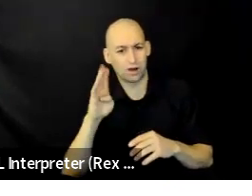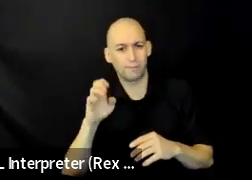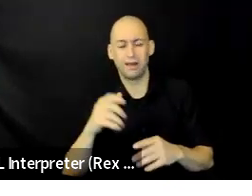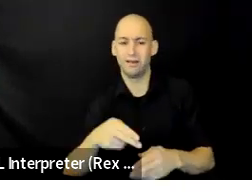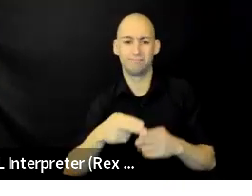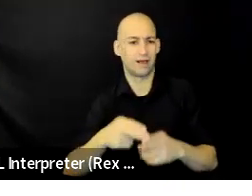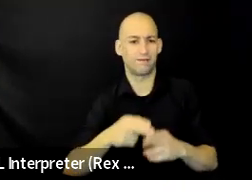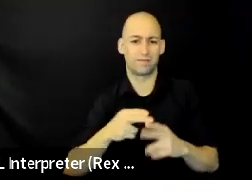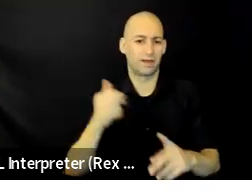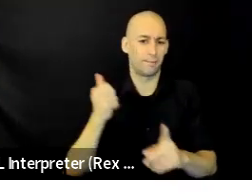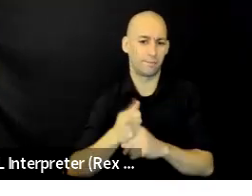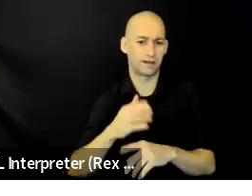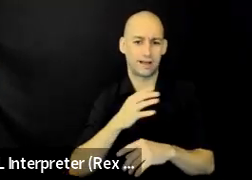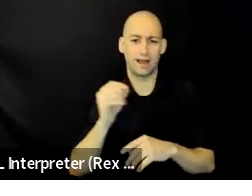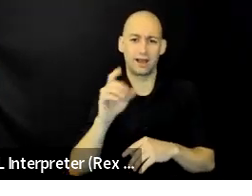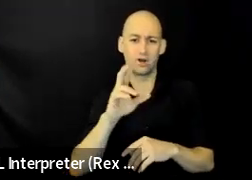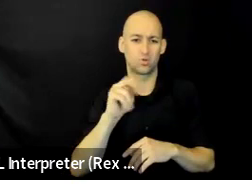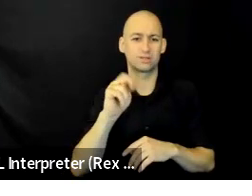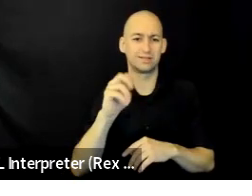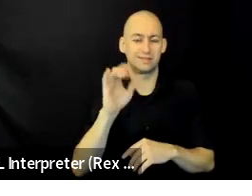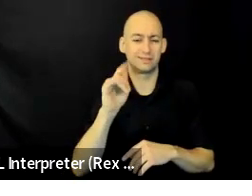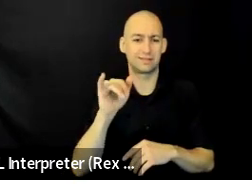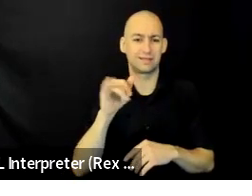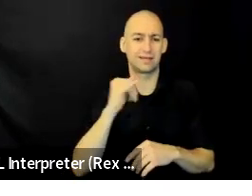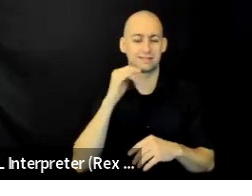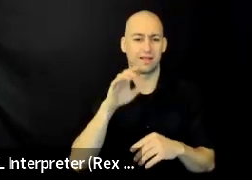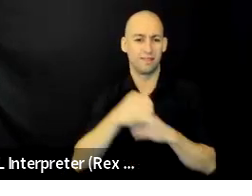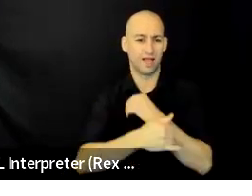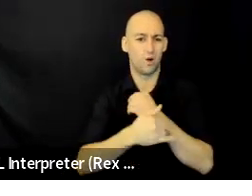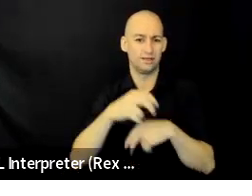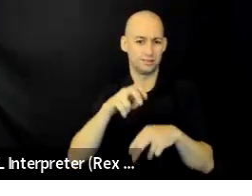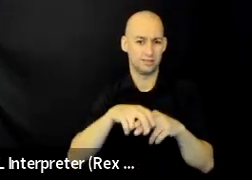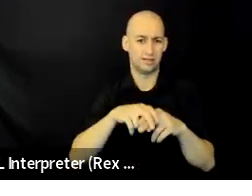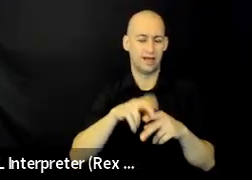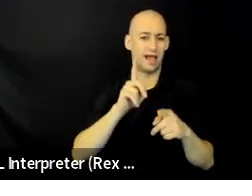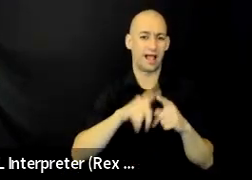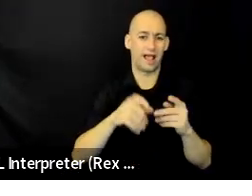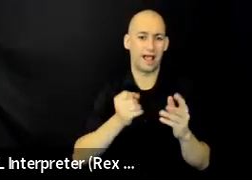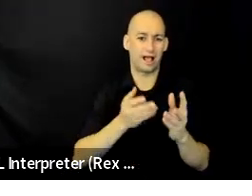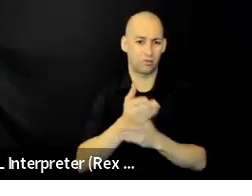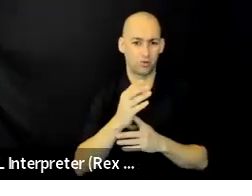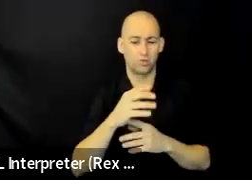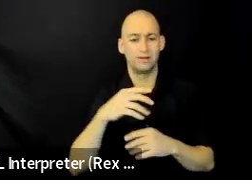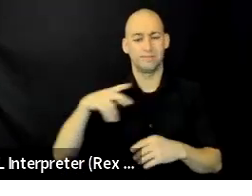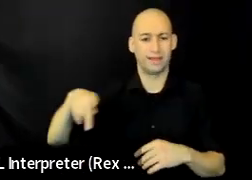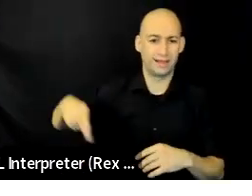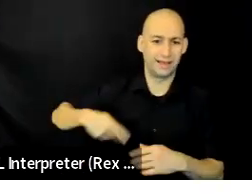the community of Crescent City, which is the county seat. People can't get through to have, say, kidney dialysis in Eureka, and people